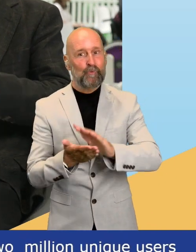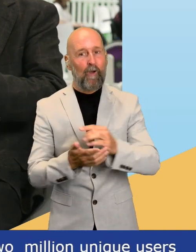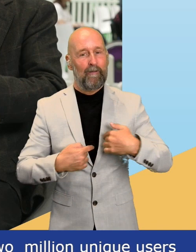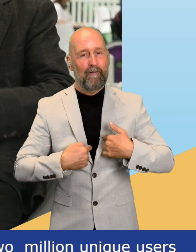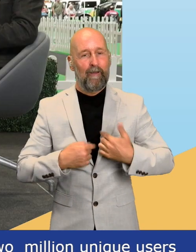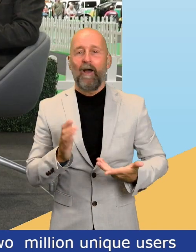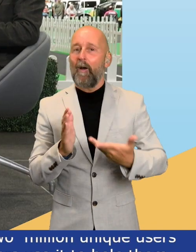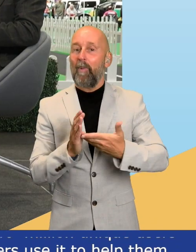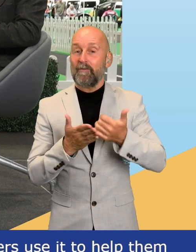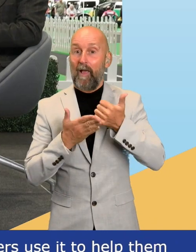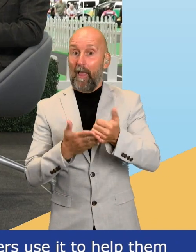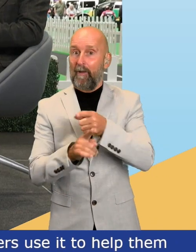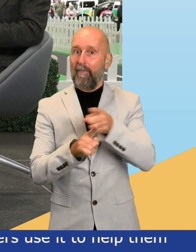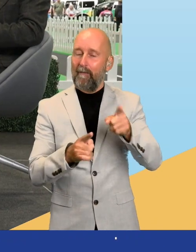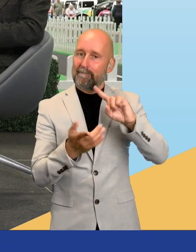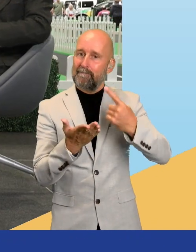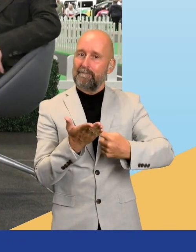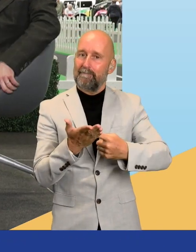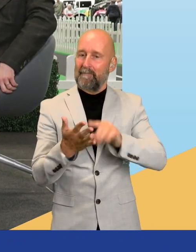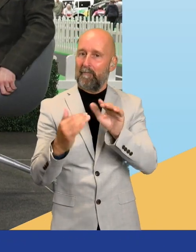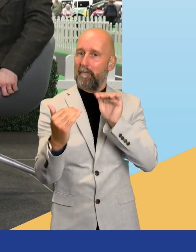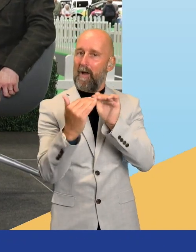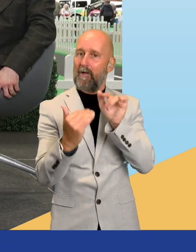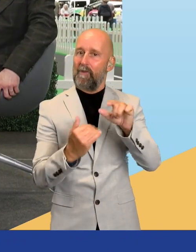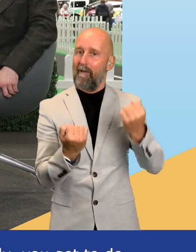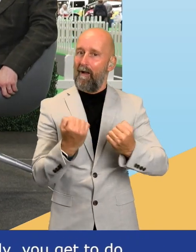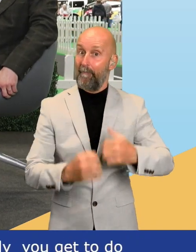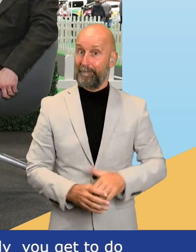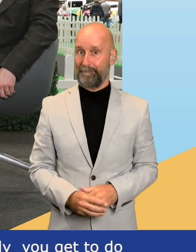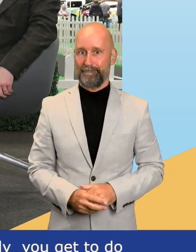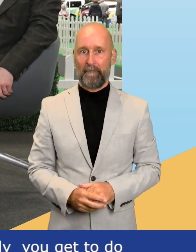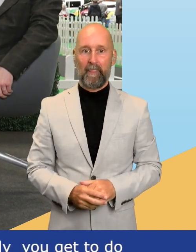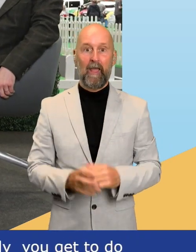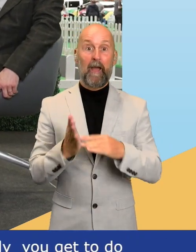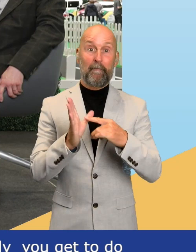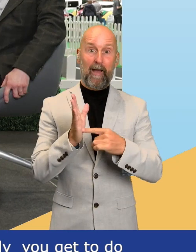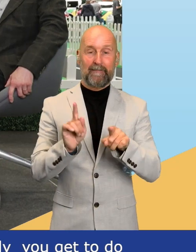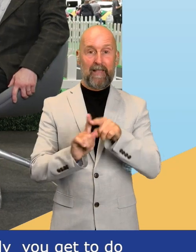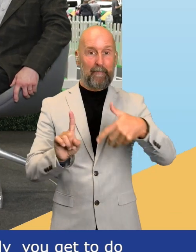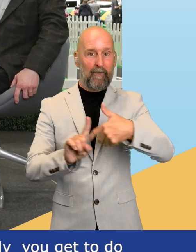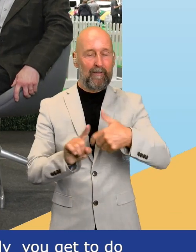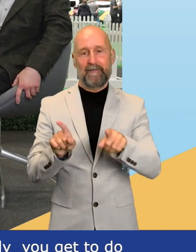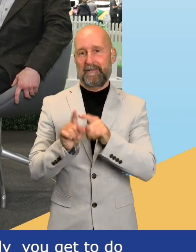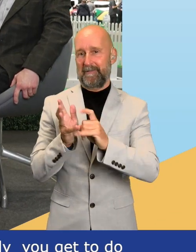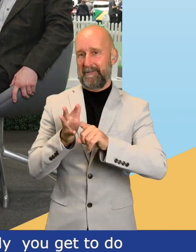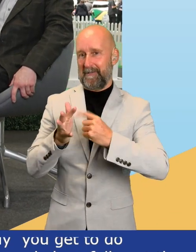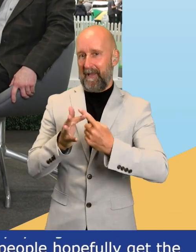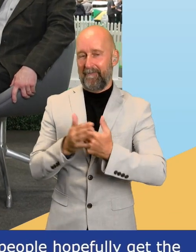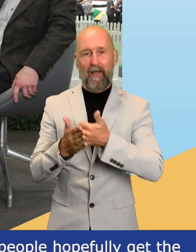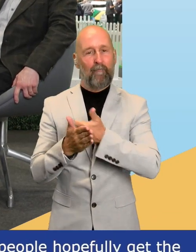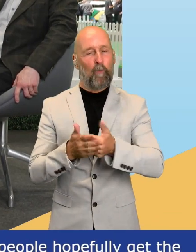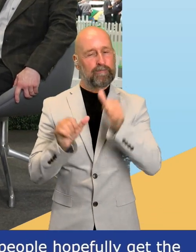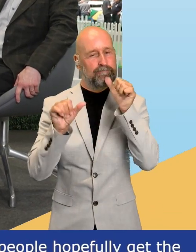you actually are helping people to get, hopefully, the right car for their needs. Absolutely. And Matt, same question. Yeah, much like Steve, always loved